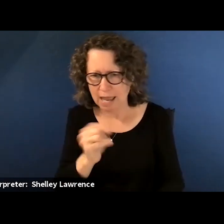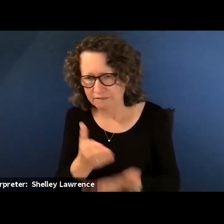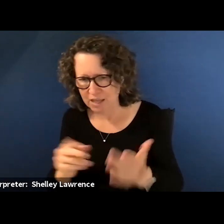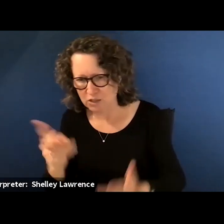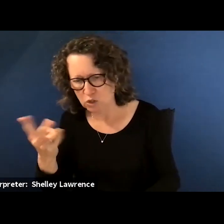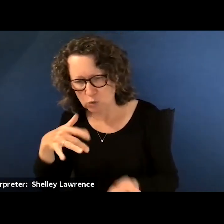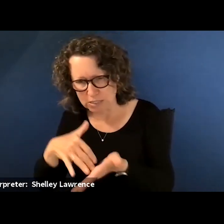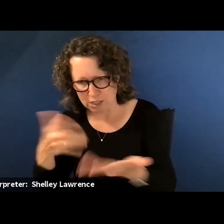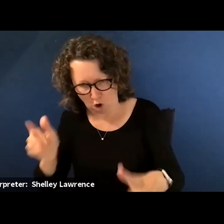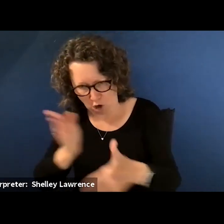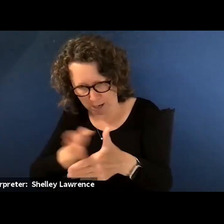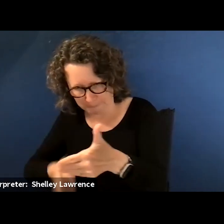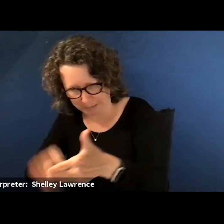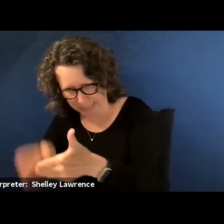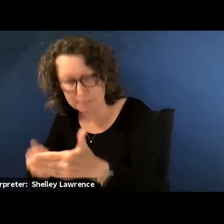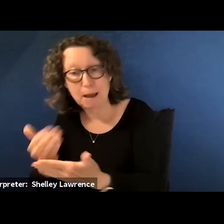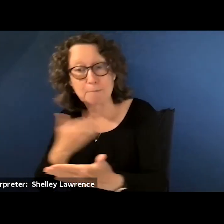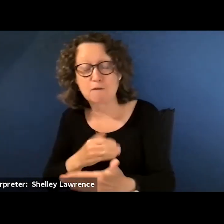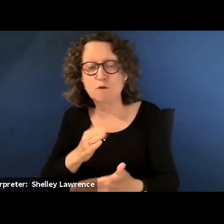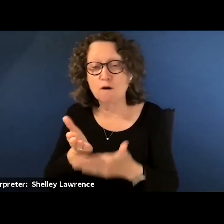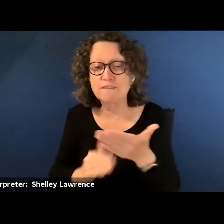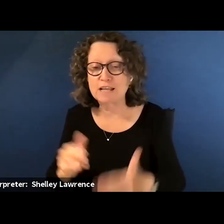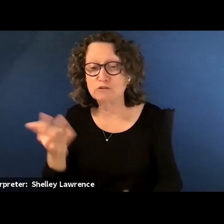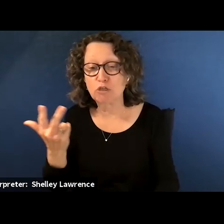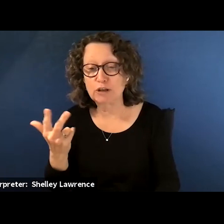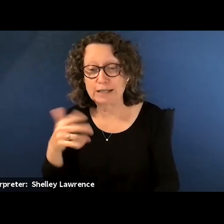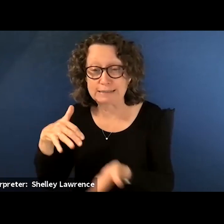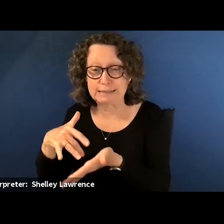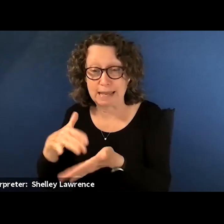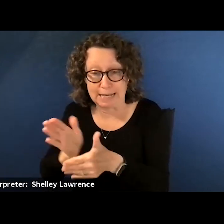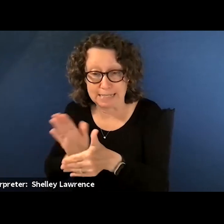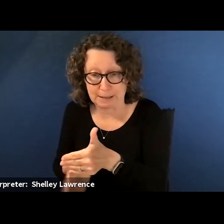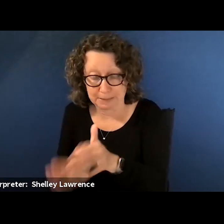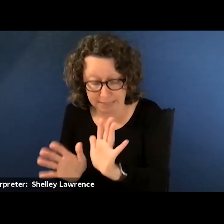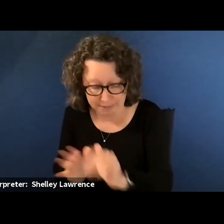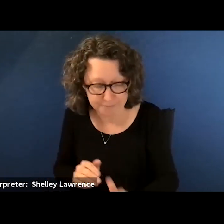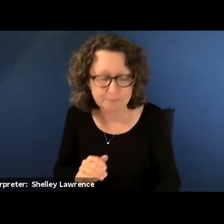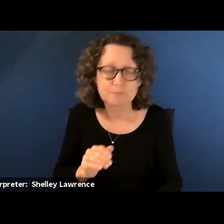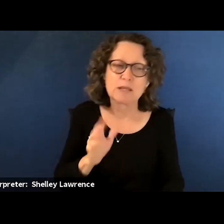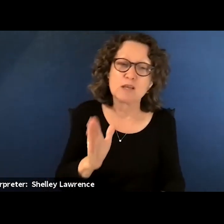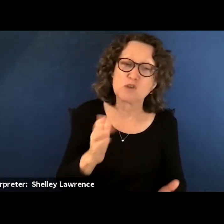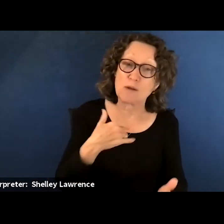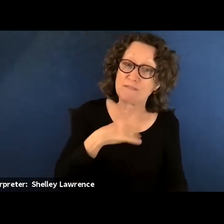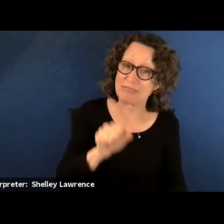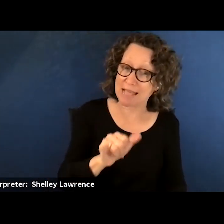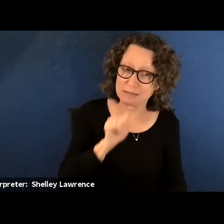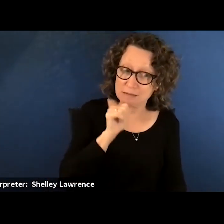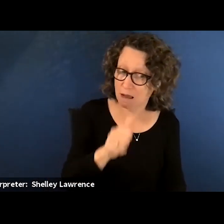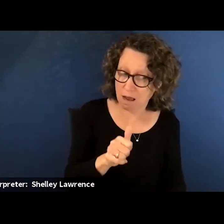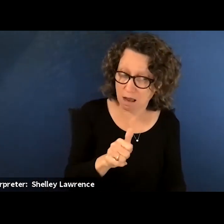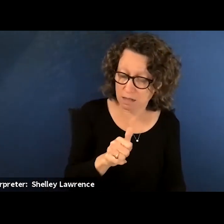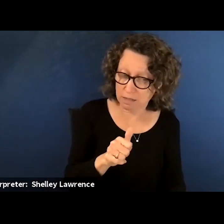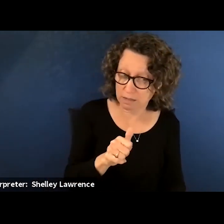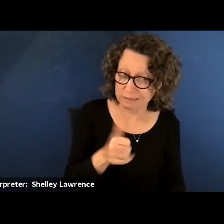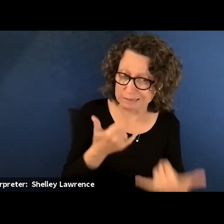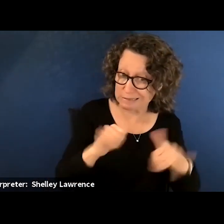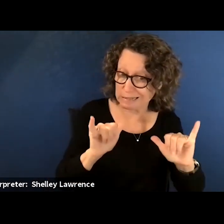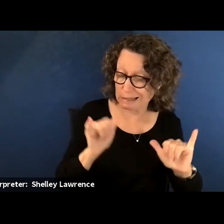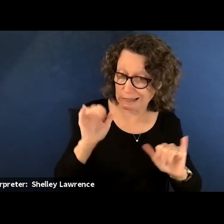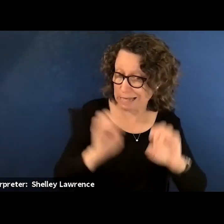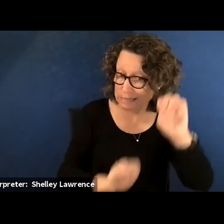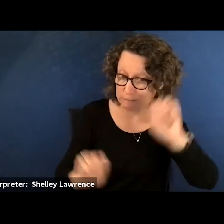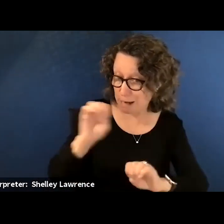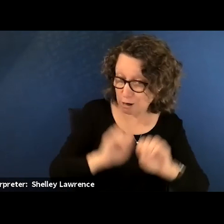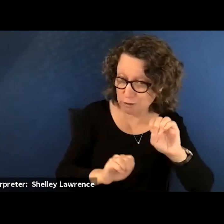are complete, but before the phase 3 study is completed. So if that's not still experimental and